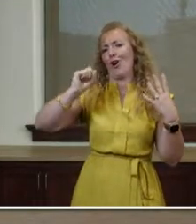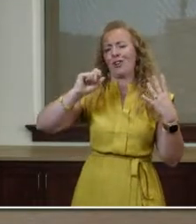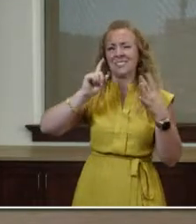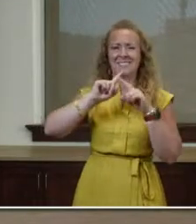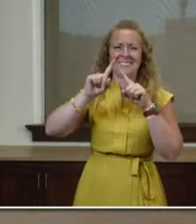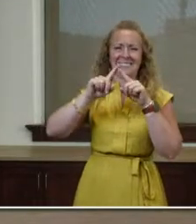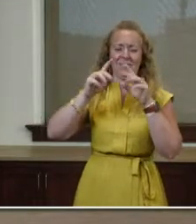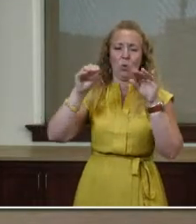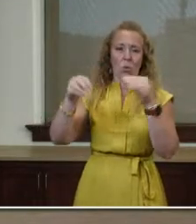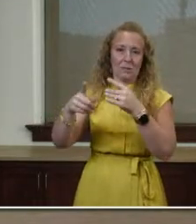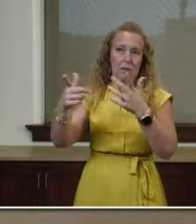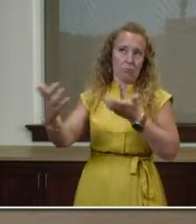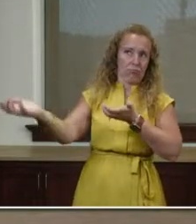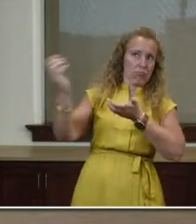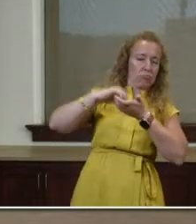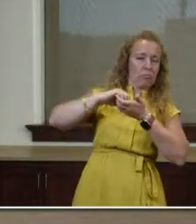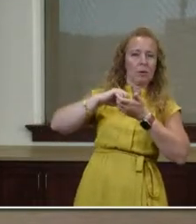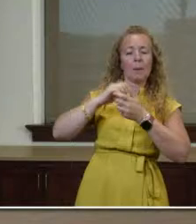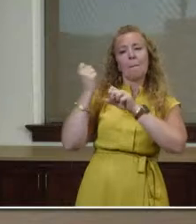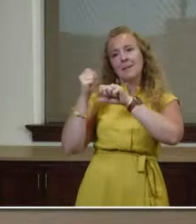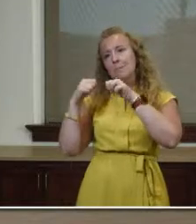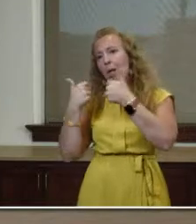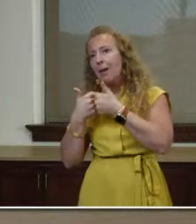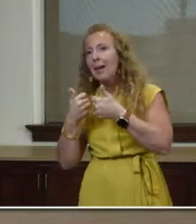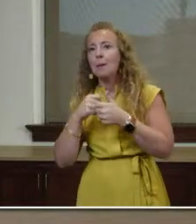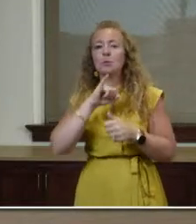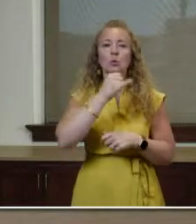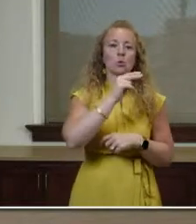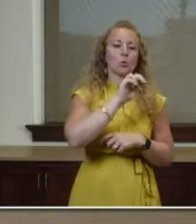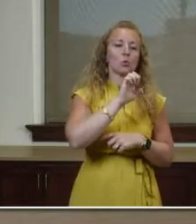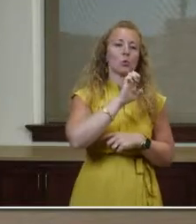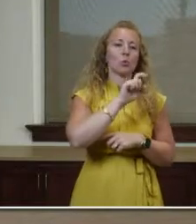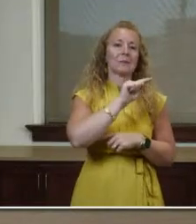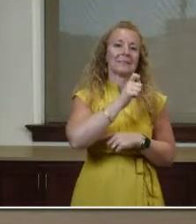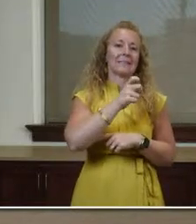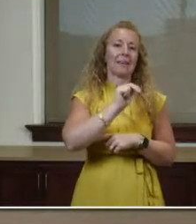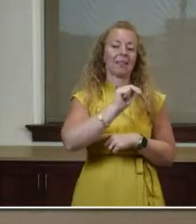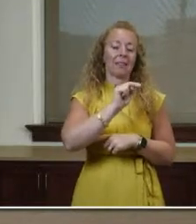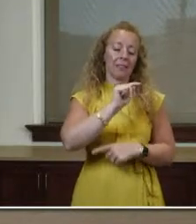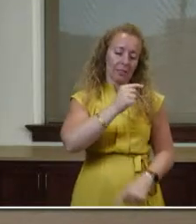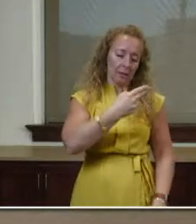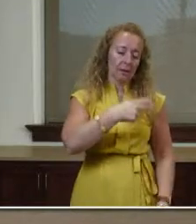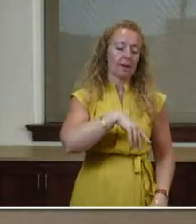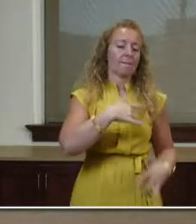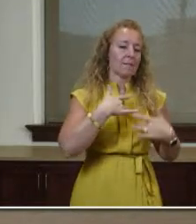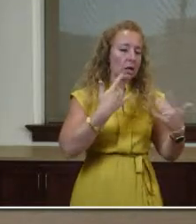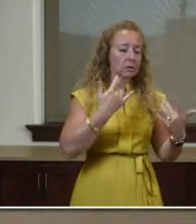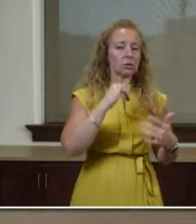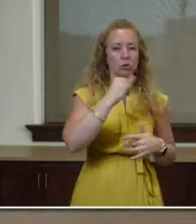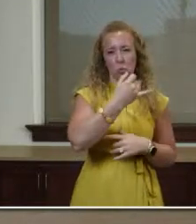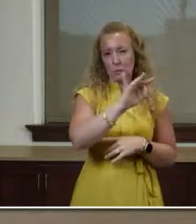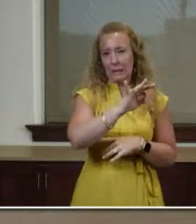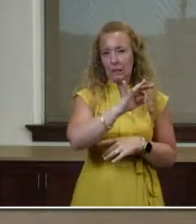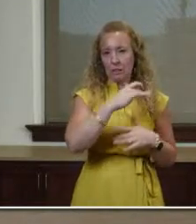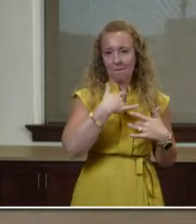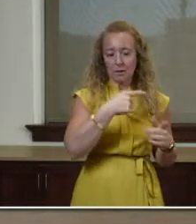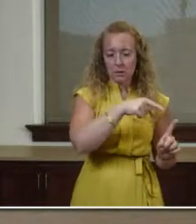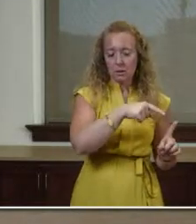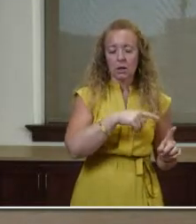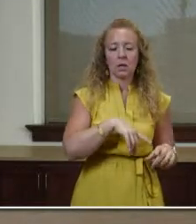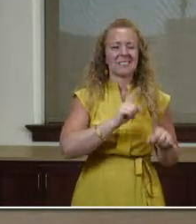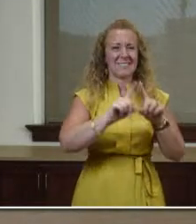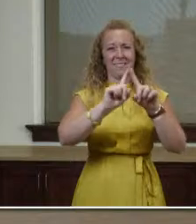Other organizations have been at ball games, at the Juneteenth events, and many others across the county. We're doing